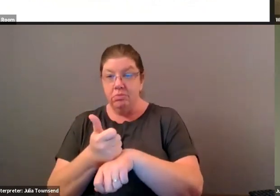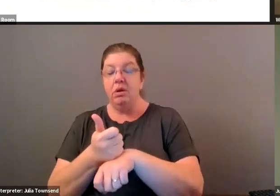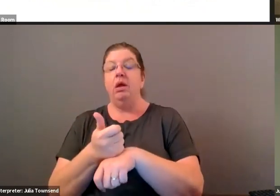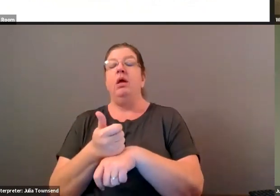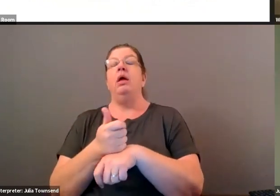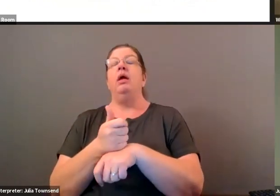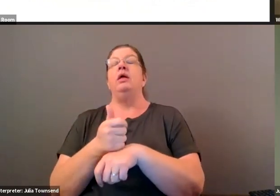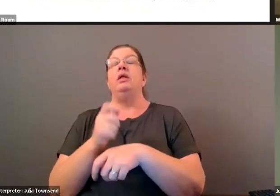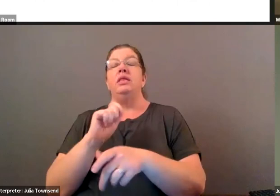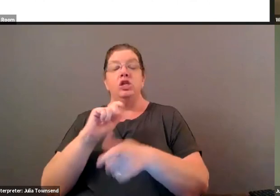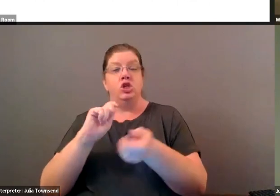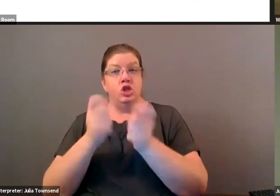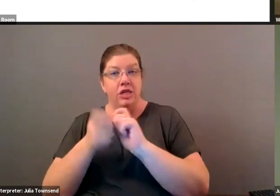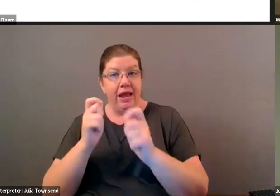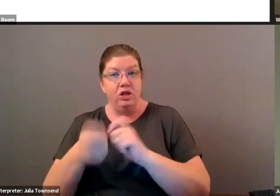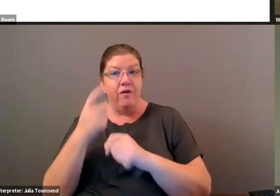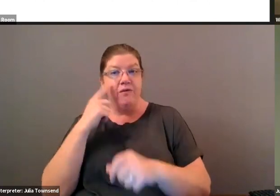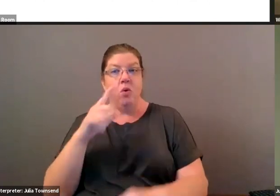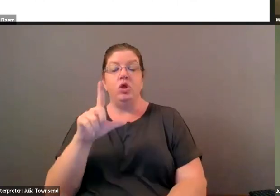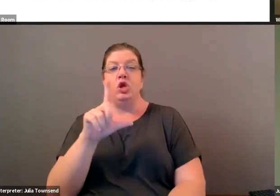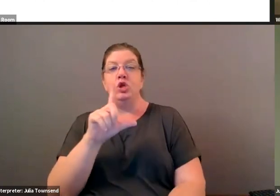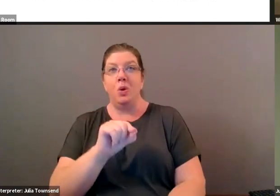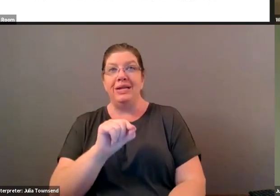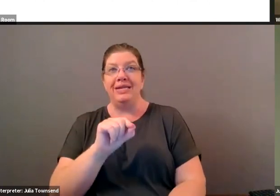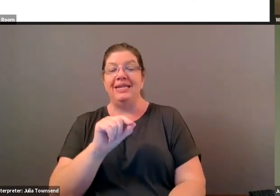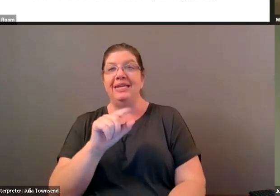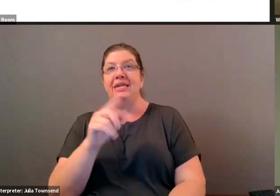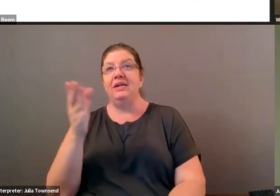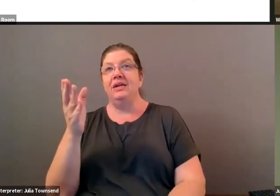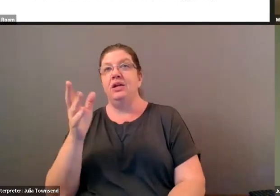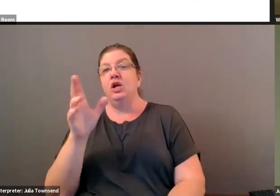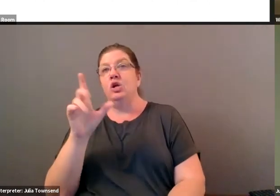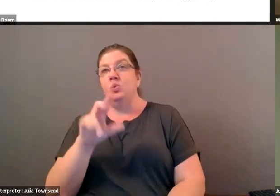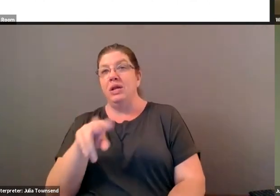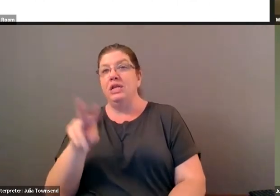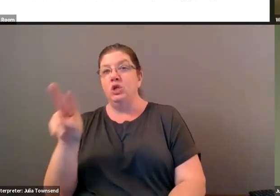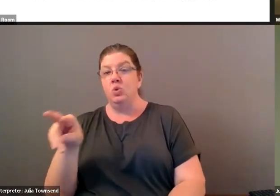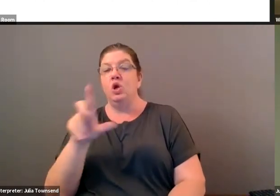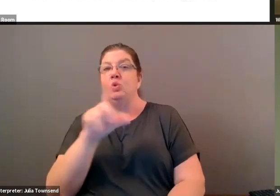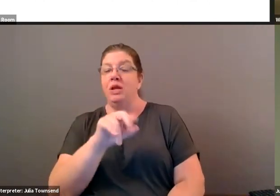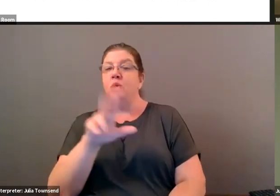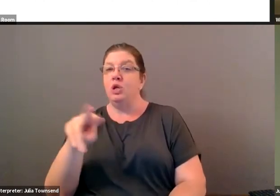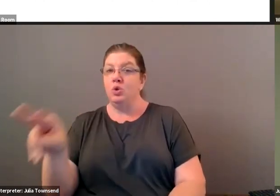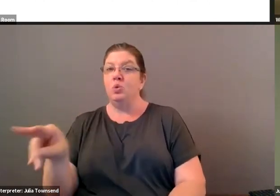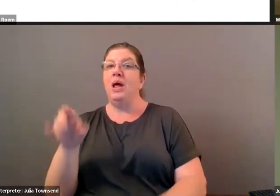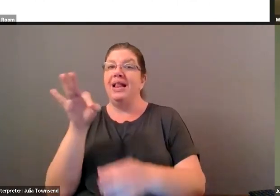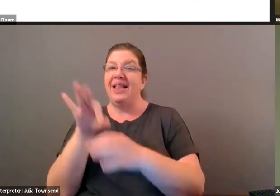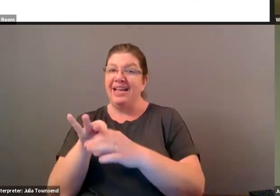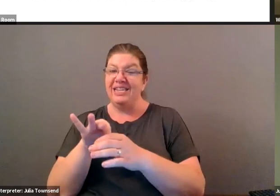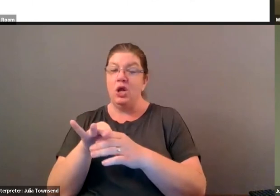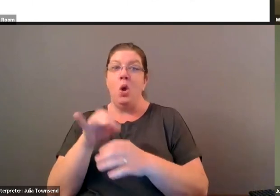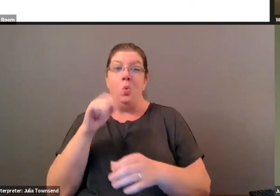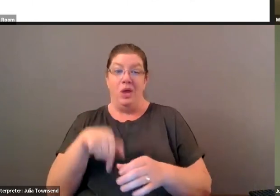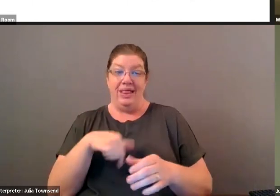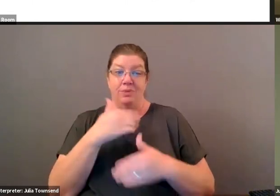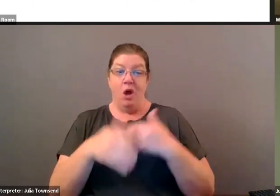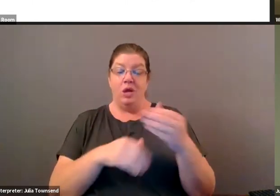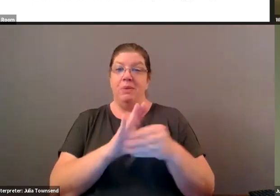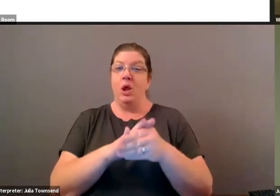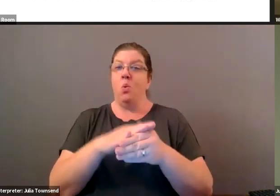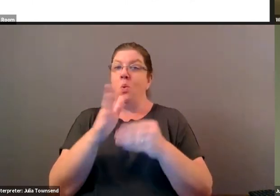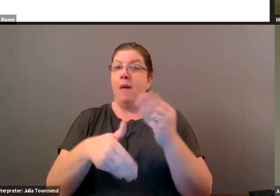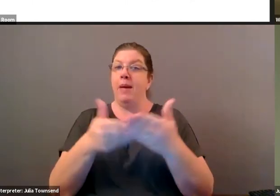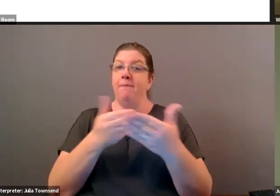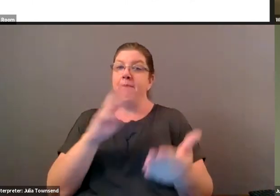these changes for the 2022 election cycle, the district really needs to wrap this process up by March. And